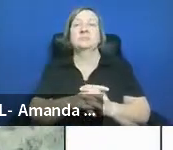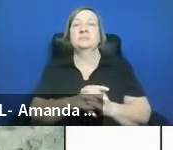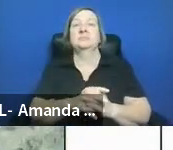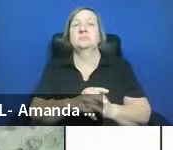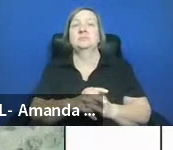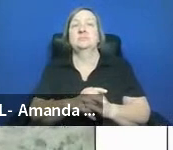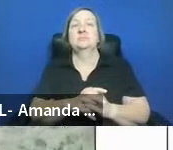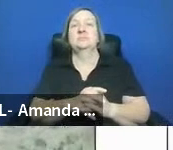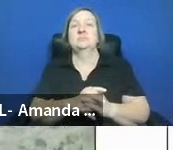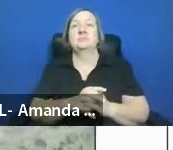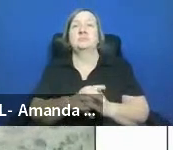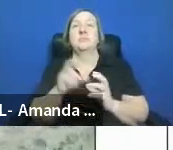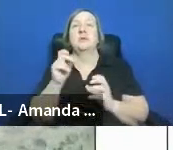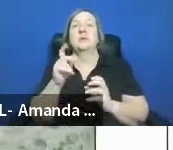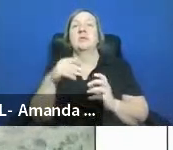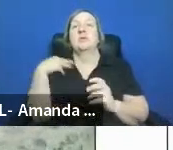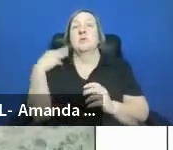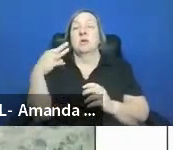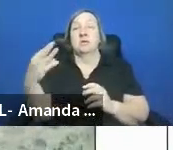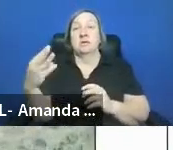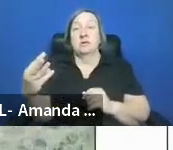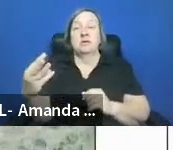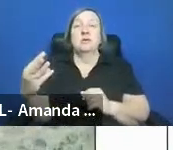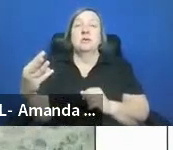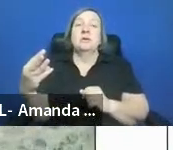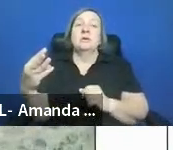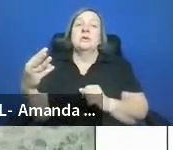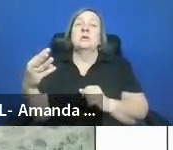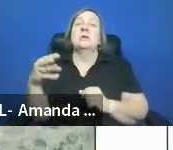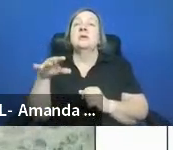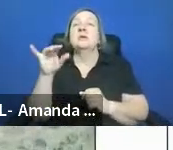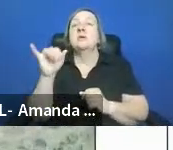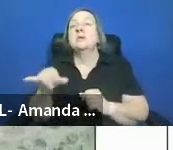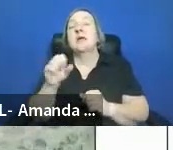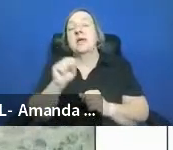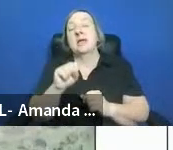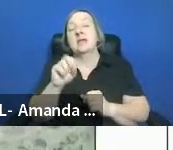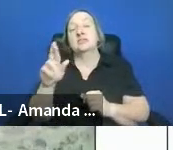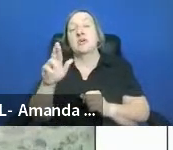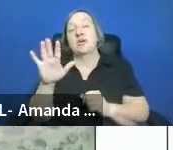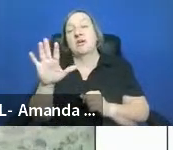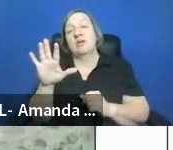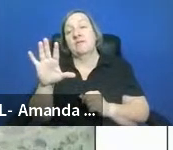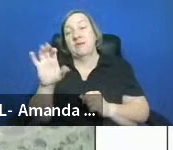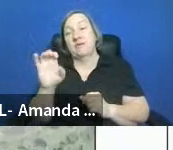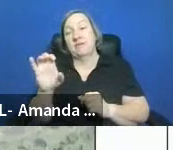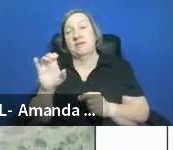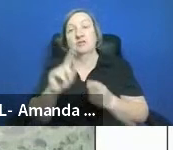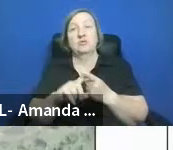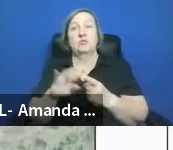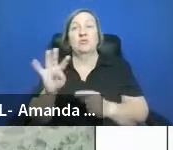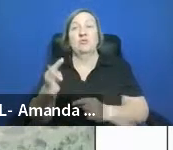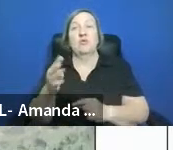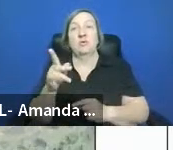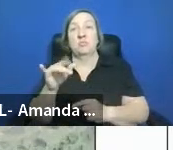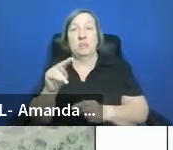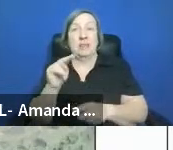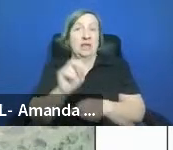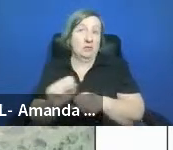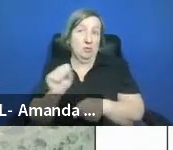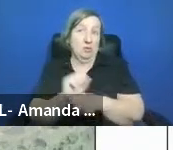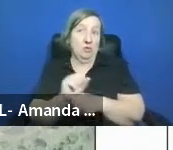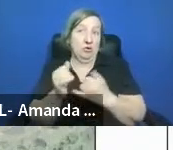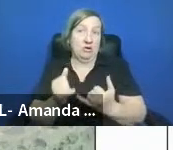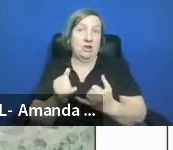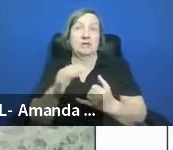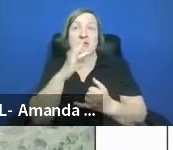So skipping over to Washington, the SR 500 fourth plane work being done in that area. I mentioned